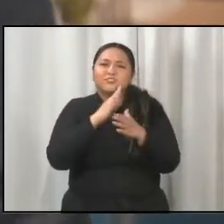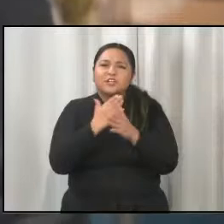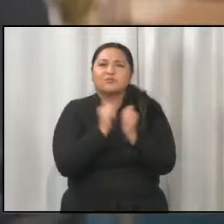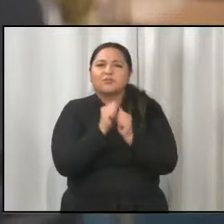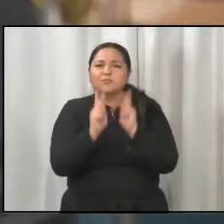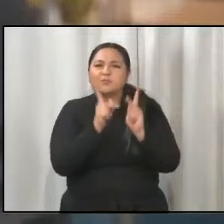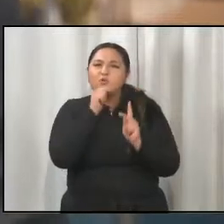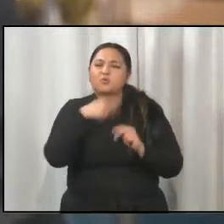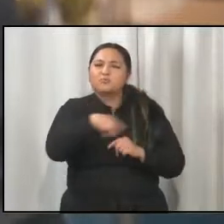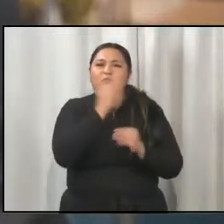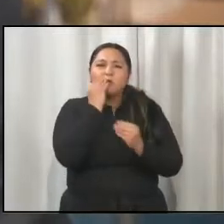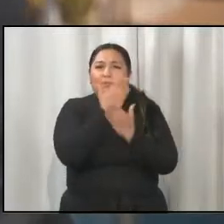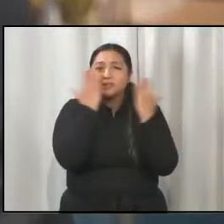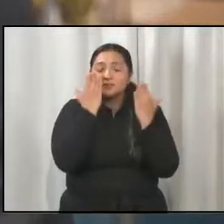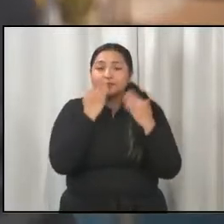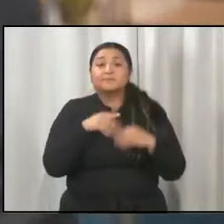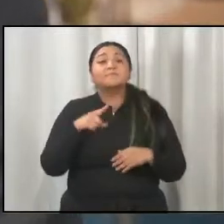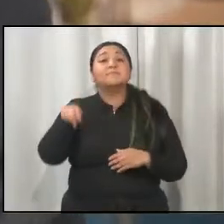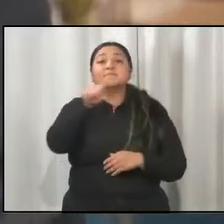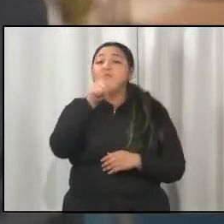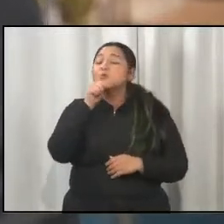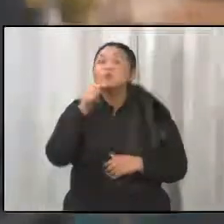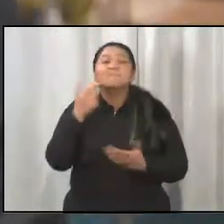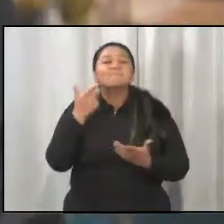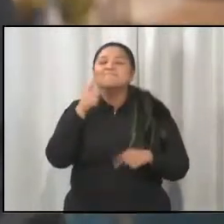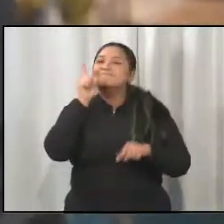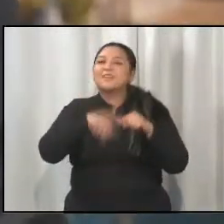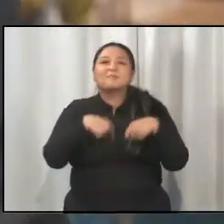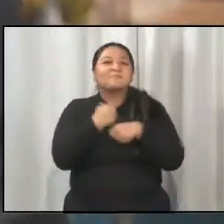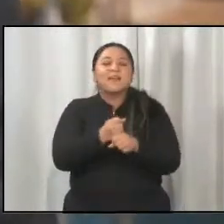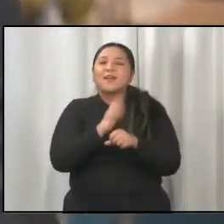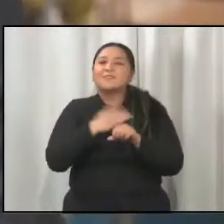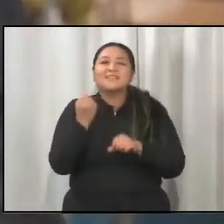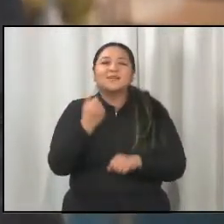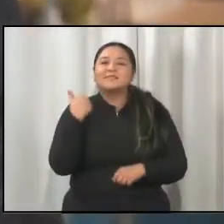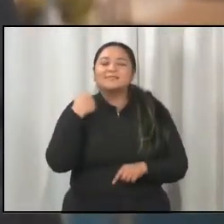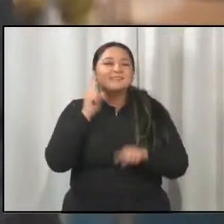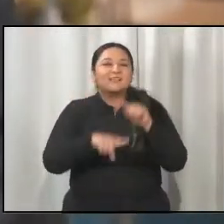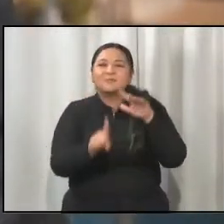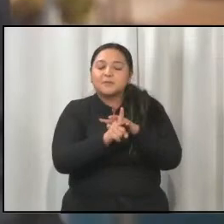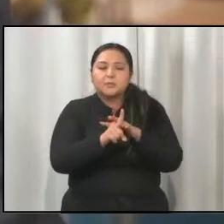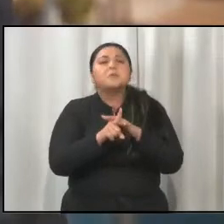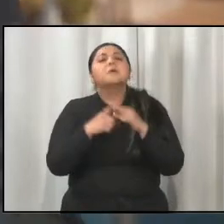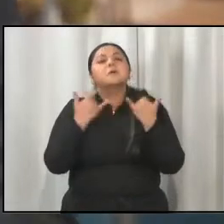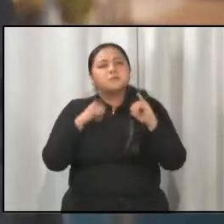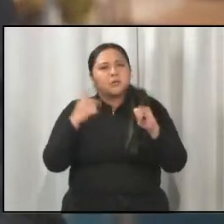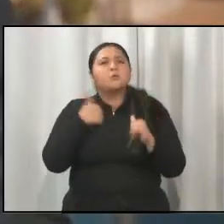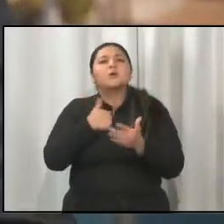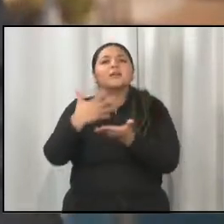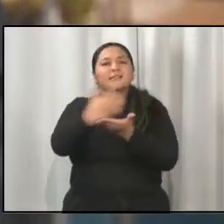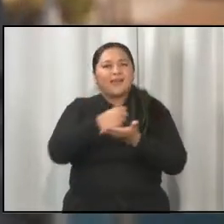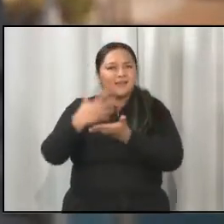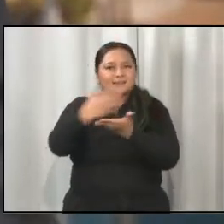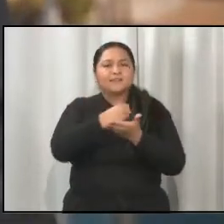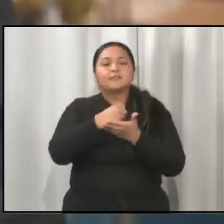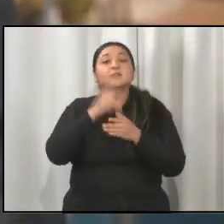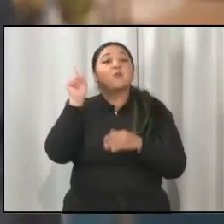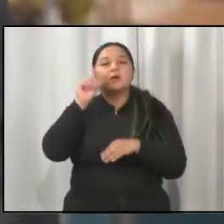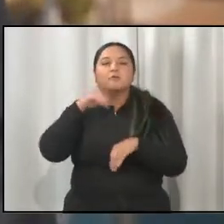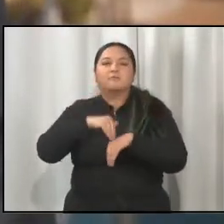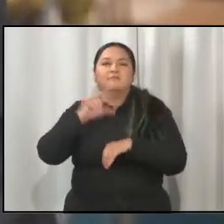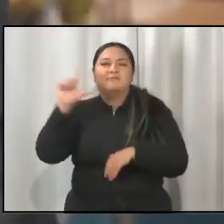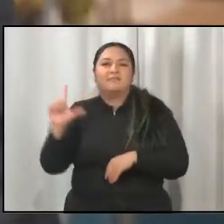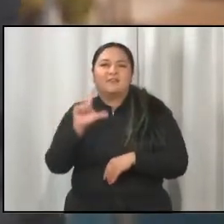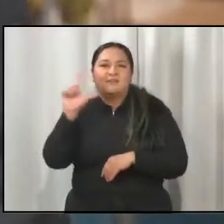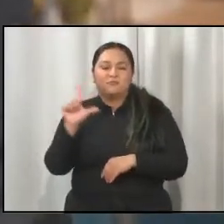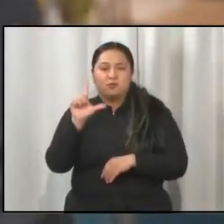who weren't able to make it out on Saturday, we'll continue to collect donation items at all of our library locations, and we'll consider additional